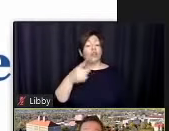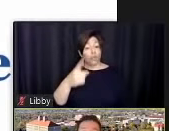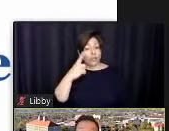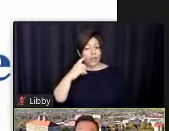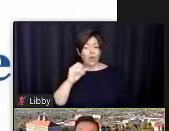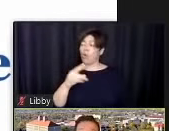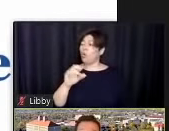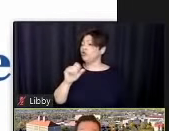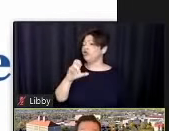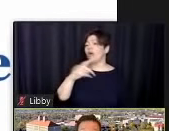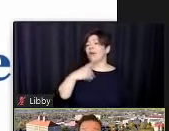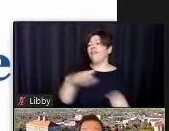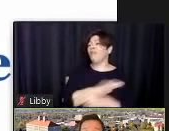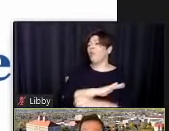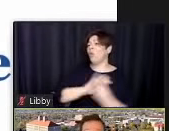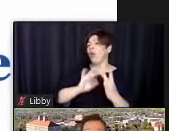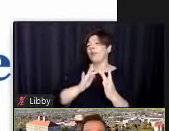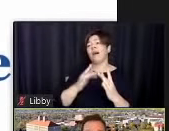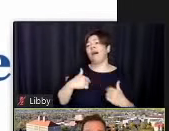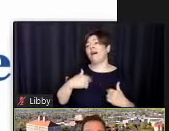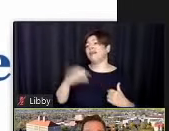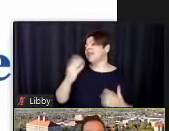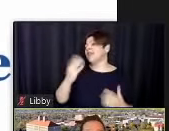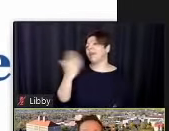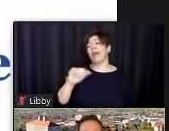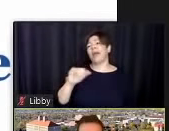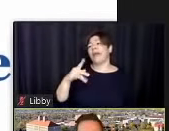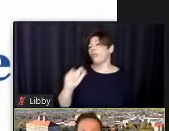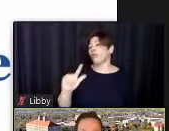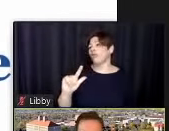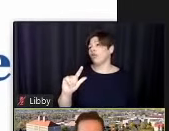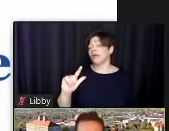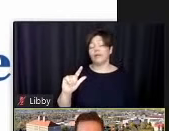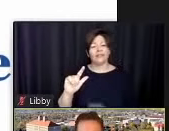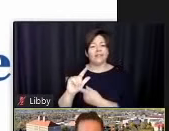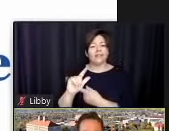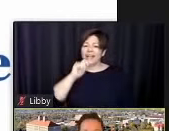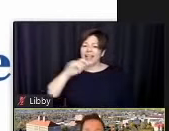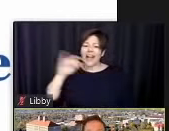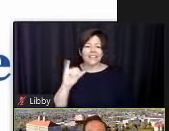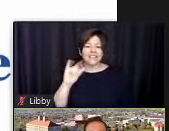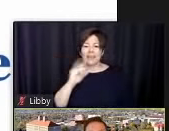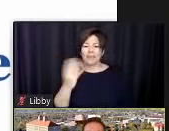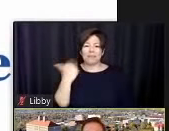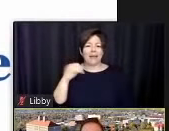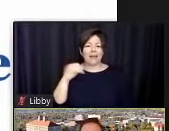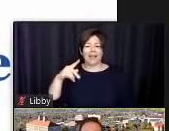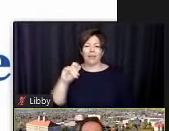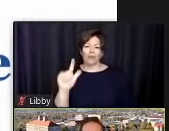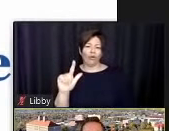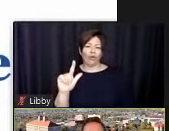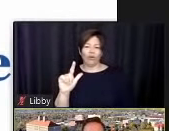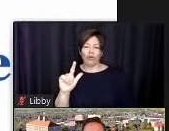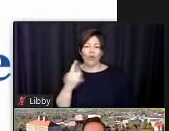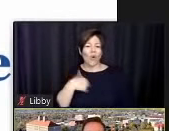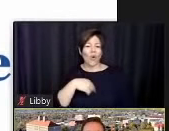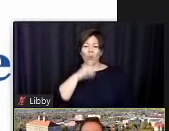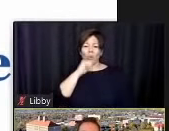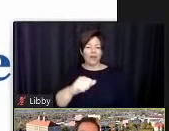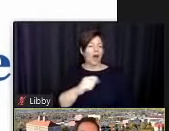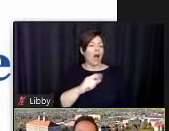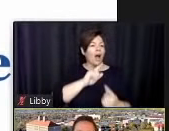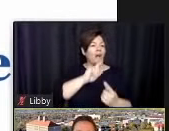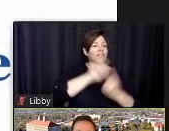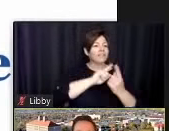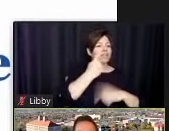I'm going to be fully online, just like I was in April. But it's not the same. We are not going face-to-face one day and